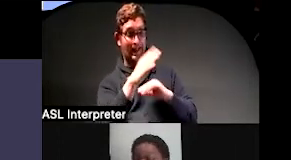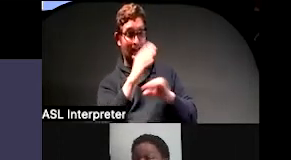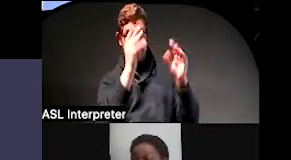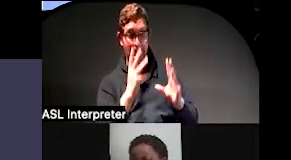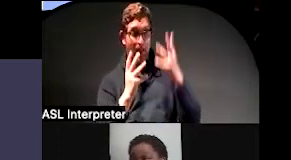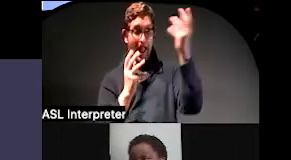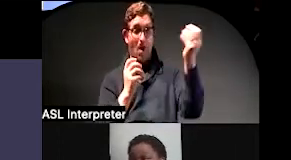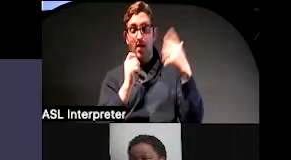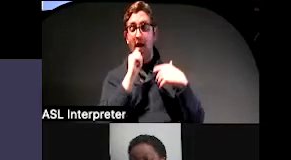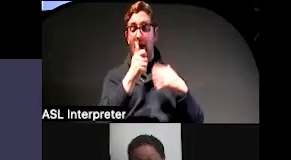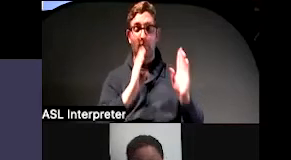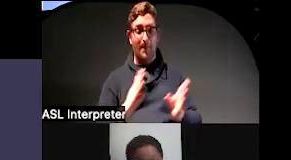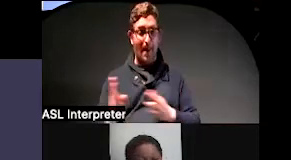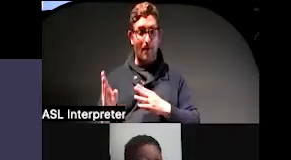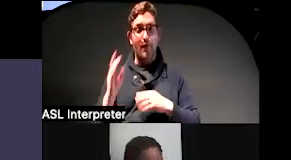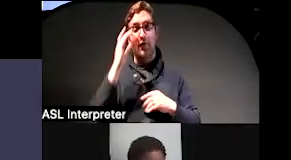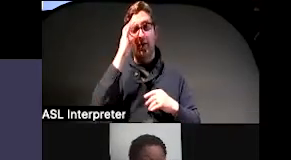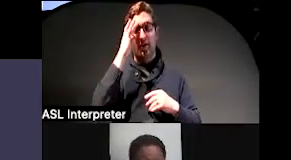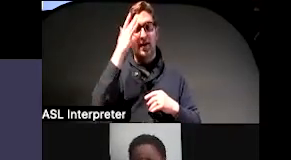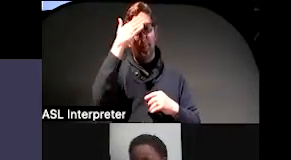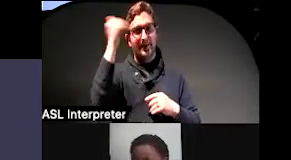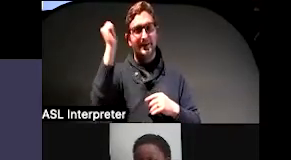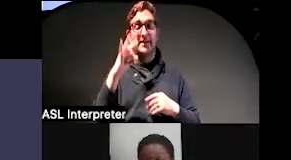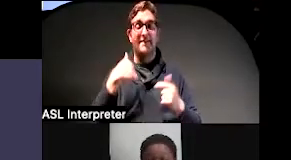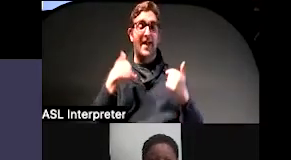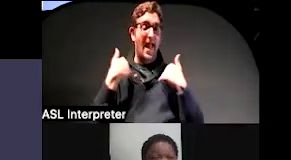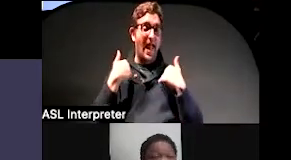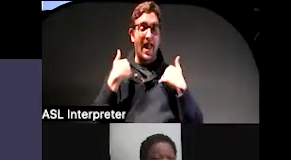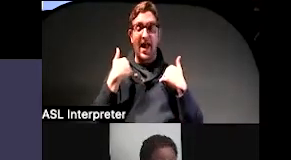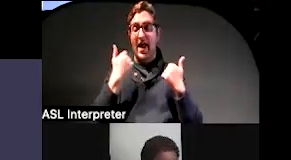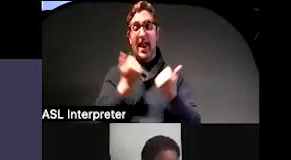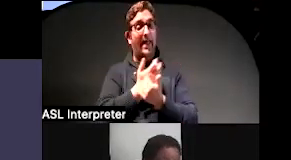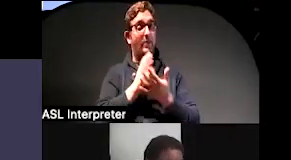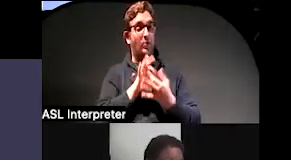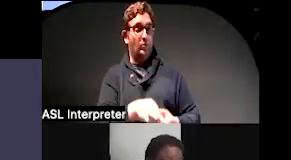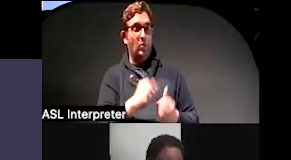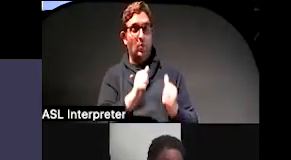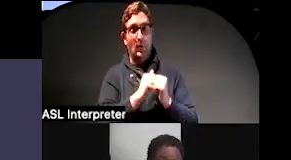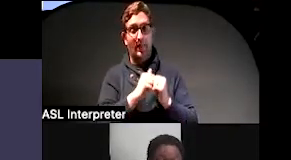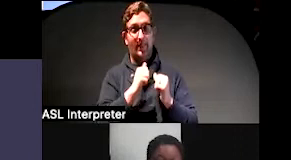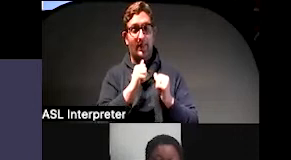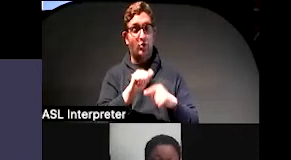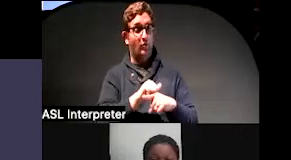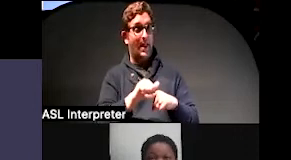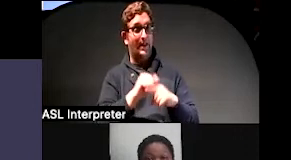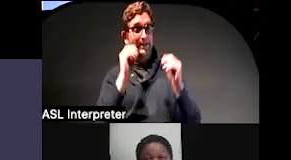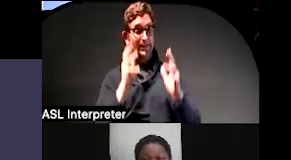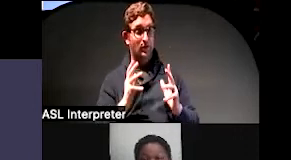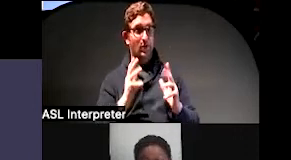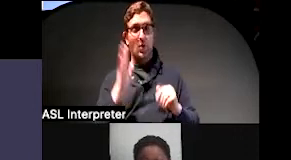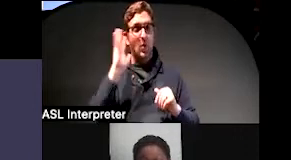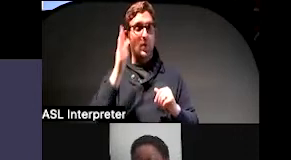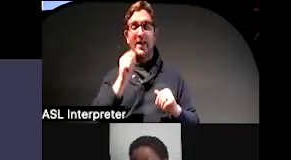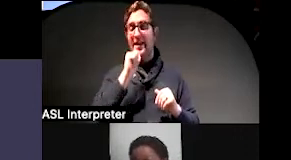ill prepared? Because if I had anything to do with how all teachers were trained, there would not